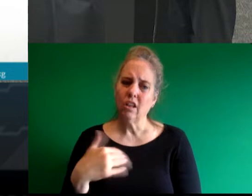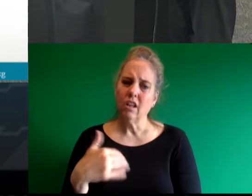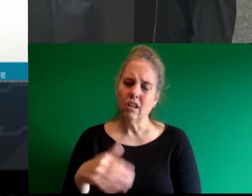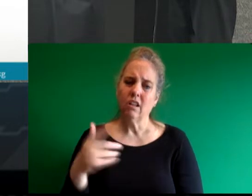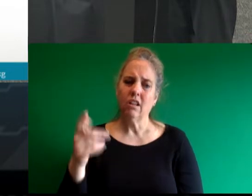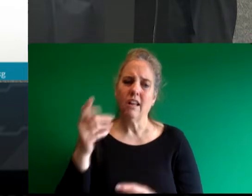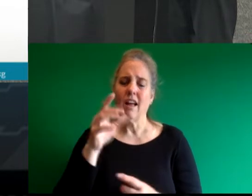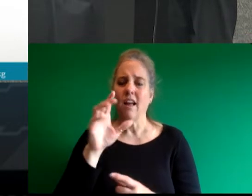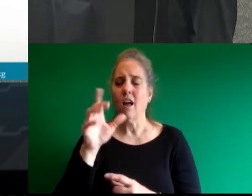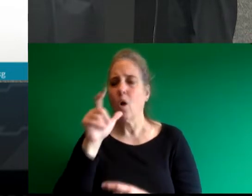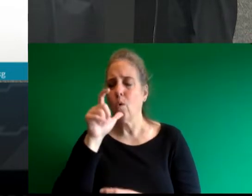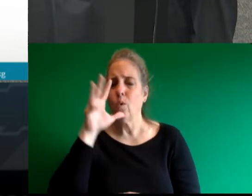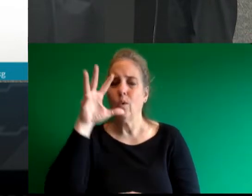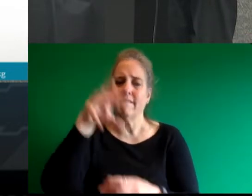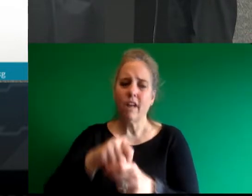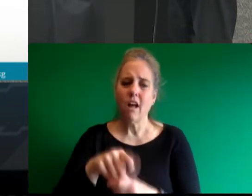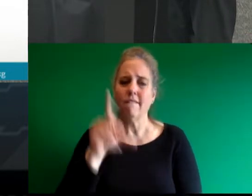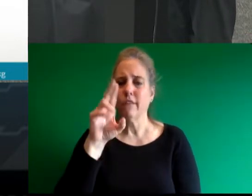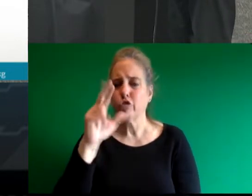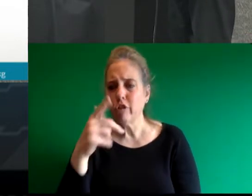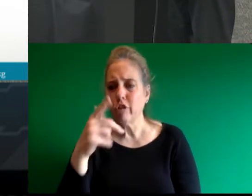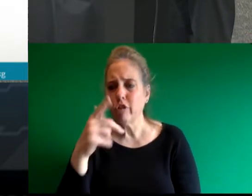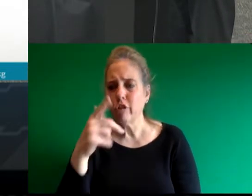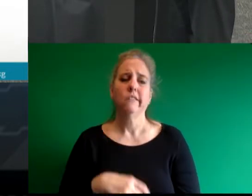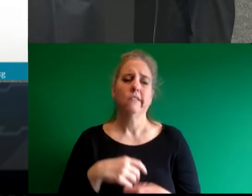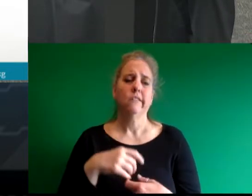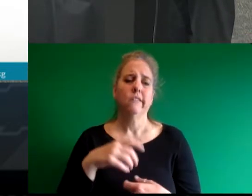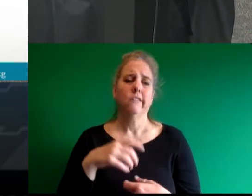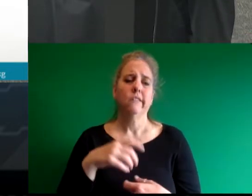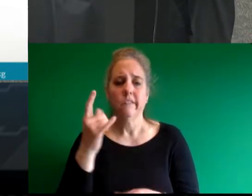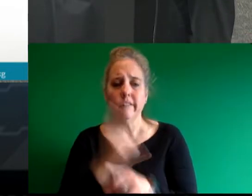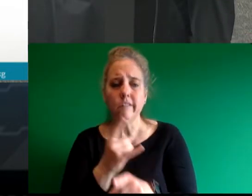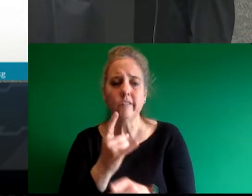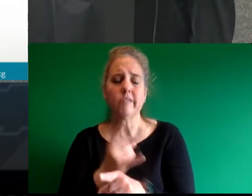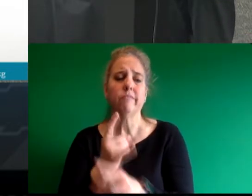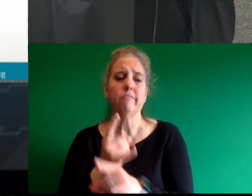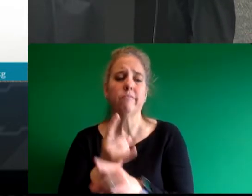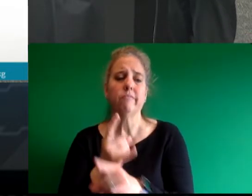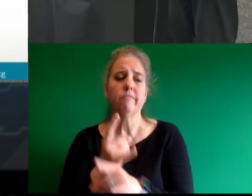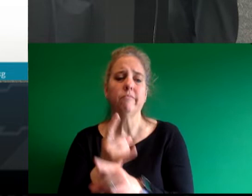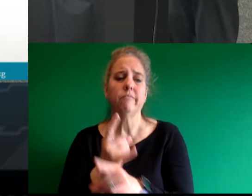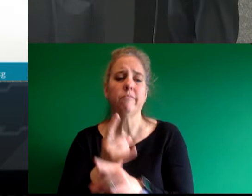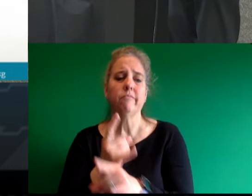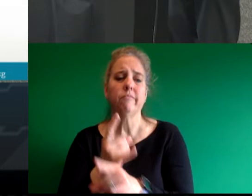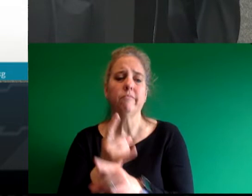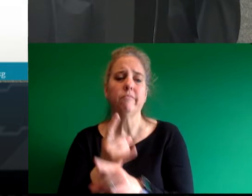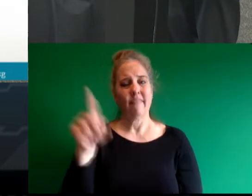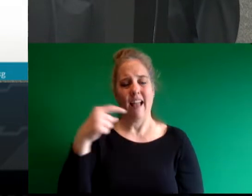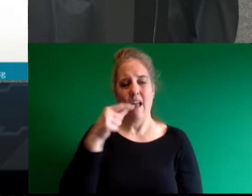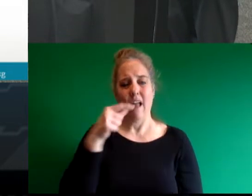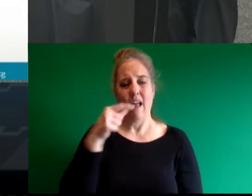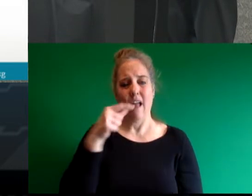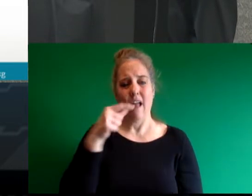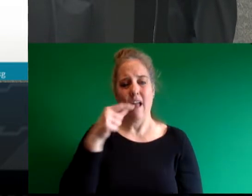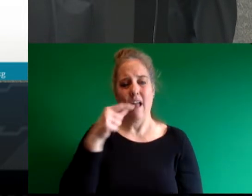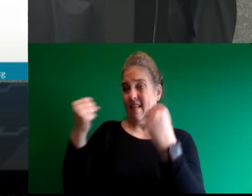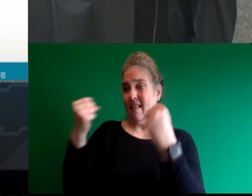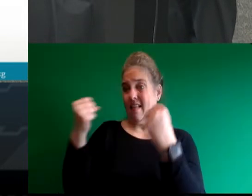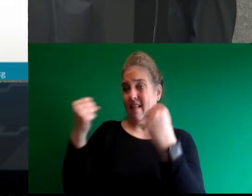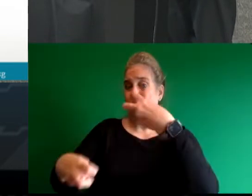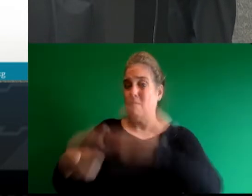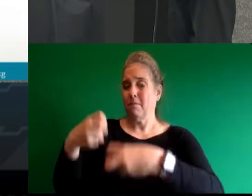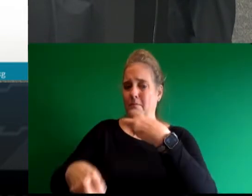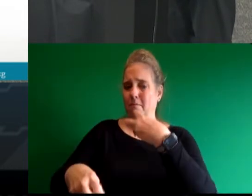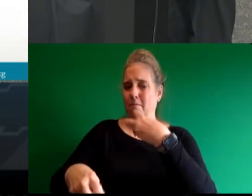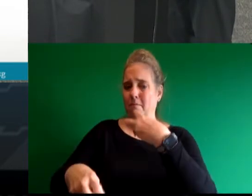we recognized early people have medical problems or mental health issues, and we refer them to the specialists, and that's what we do. And I think